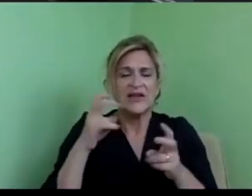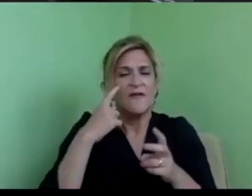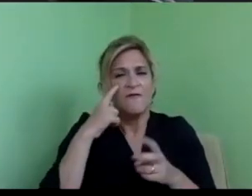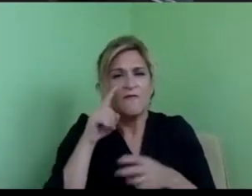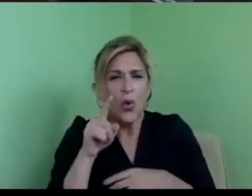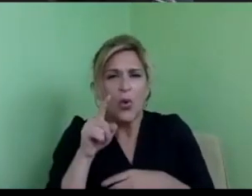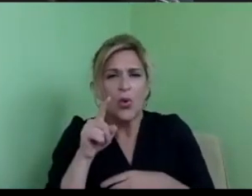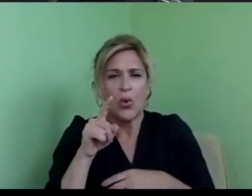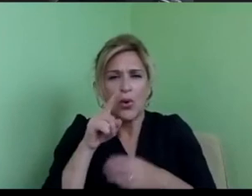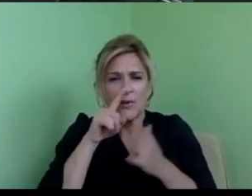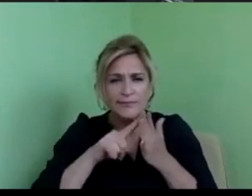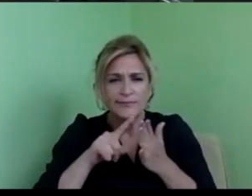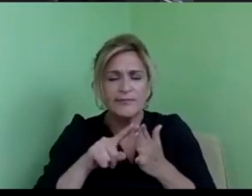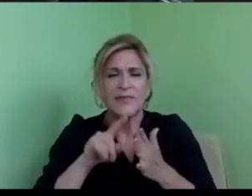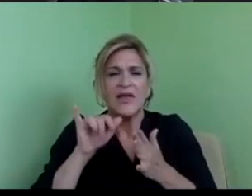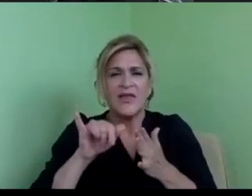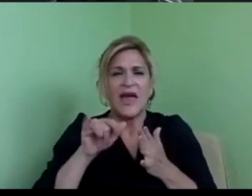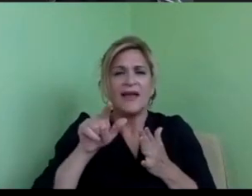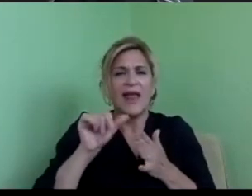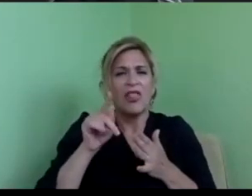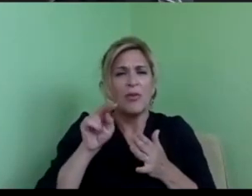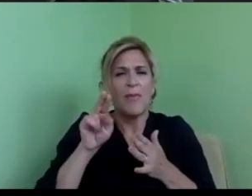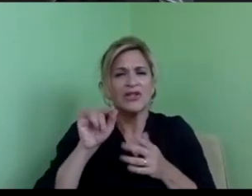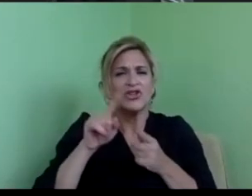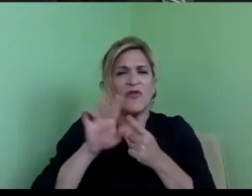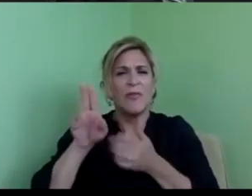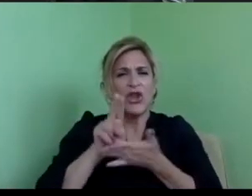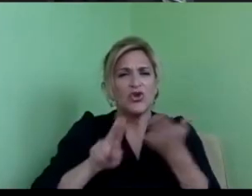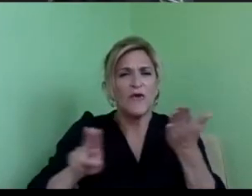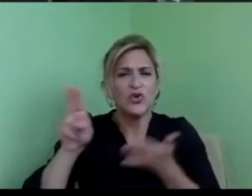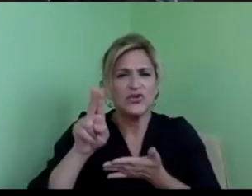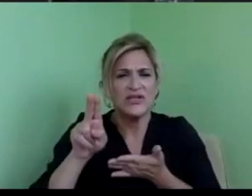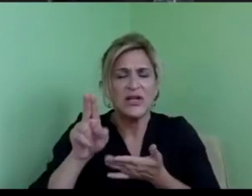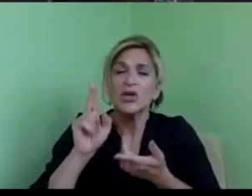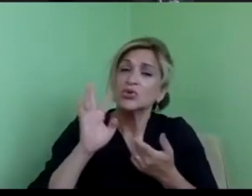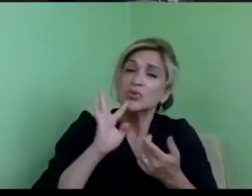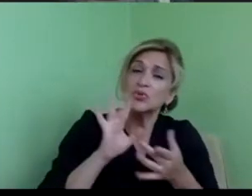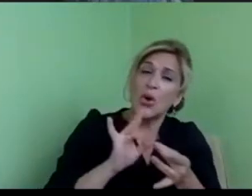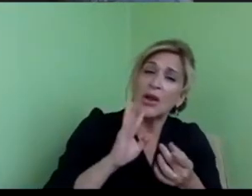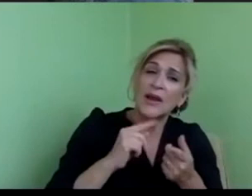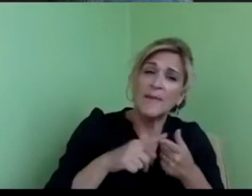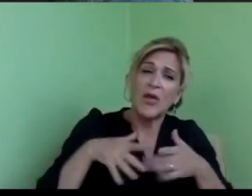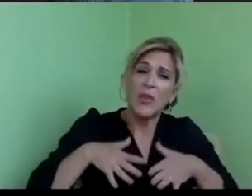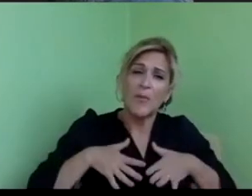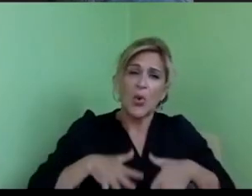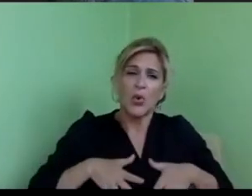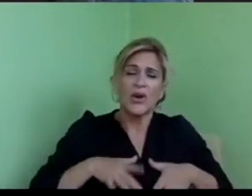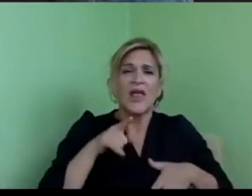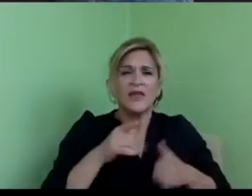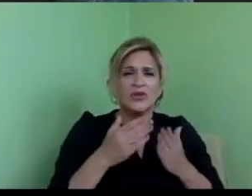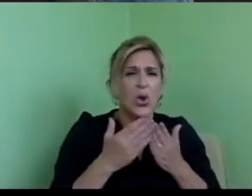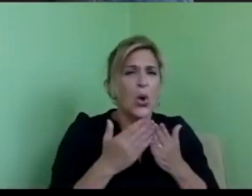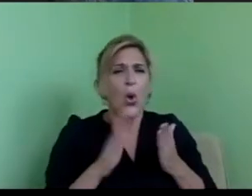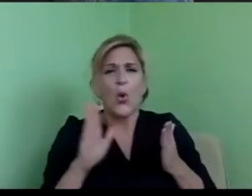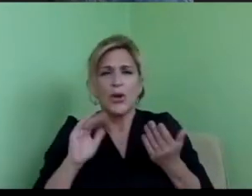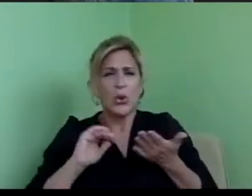for pennson university so when you're talking about the mourning right this has opened up new wounds